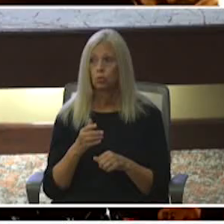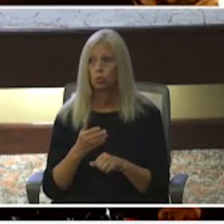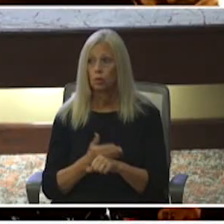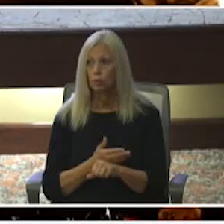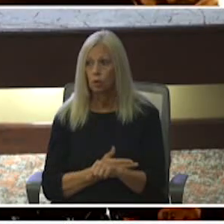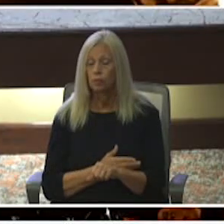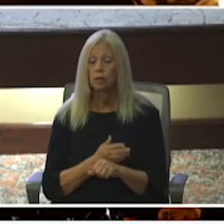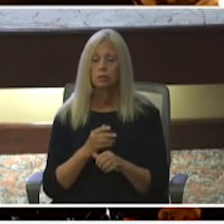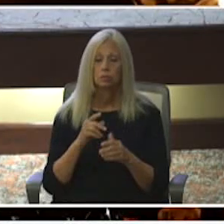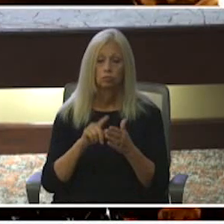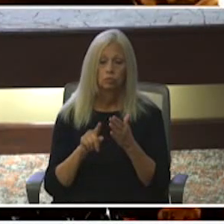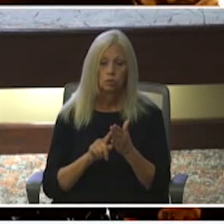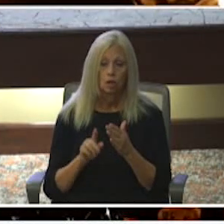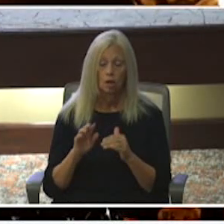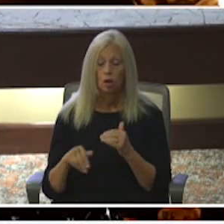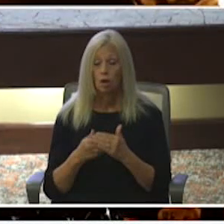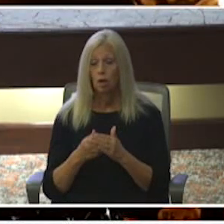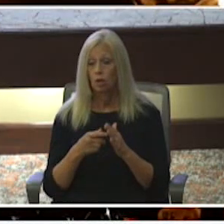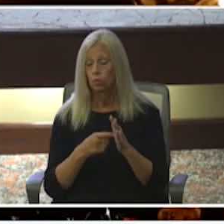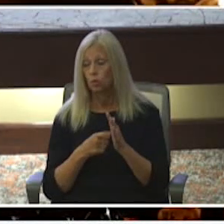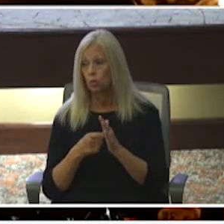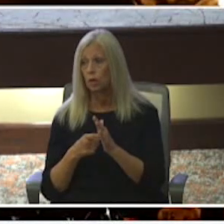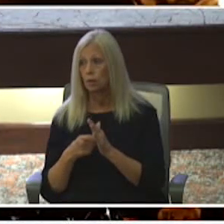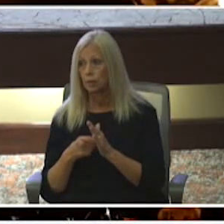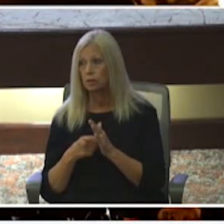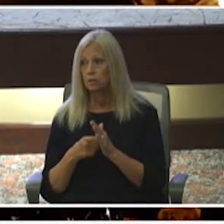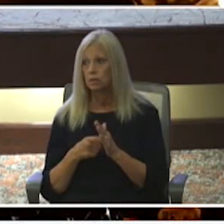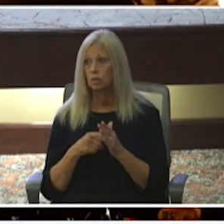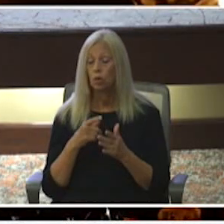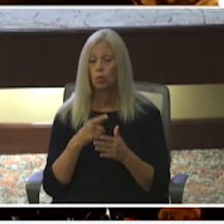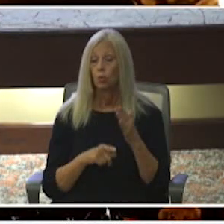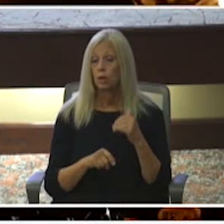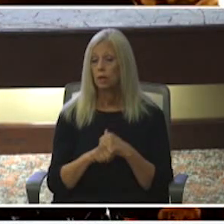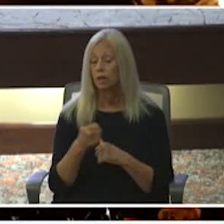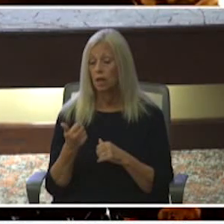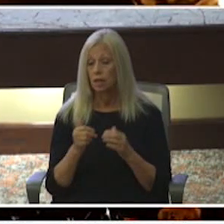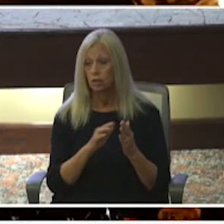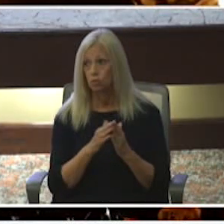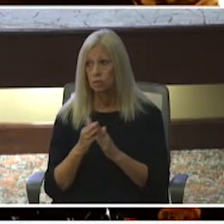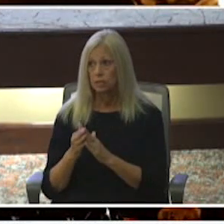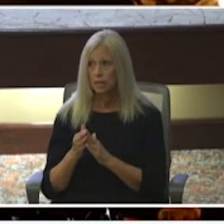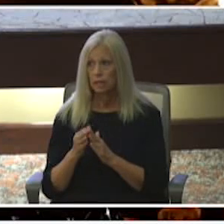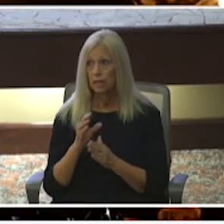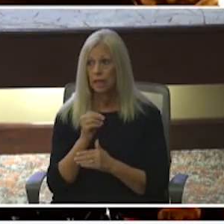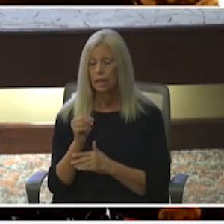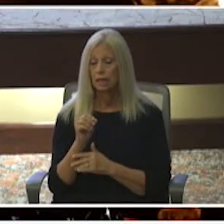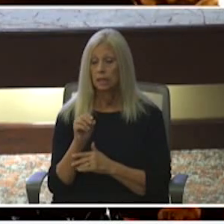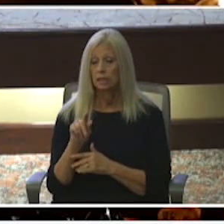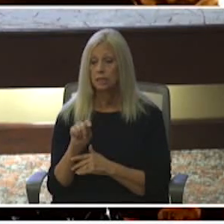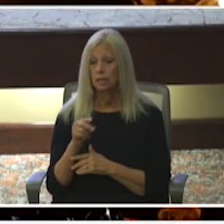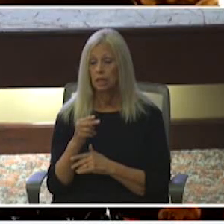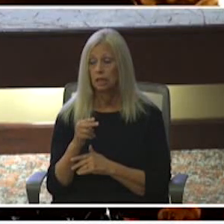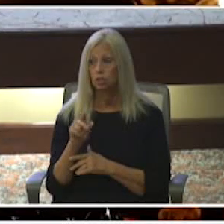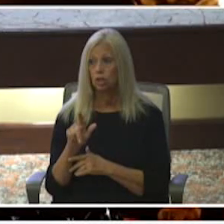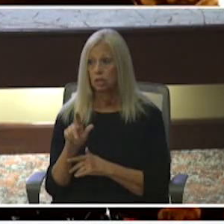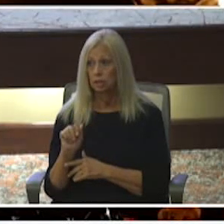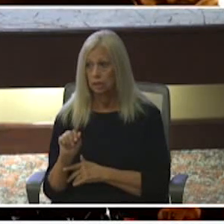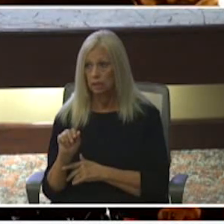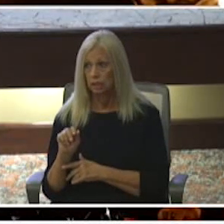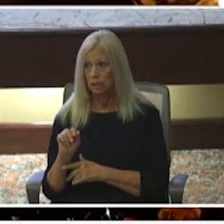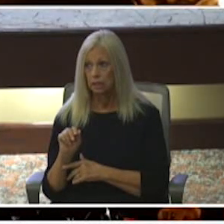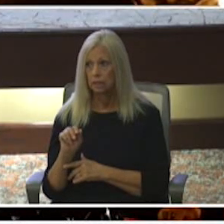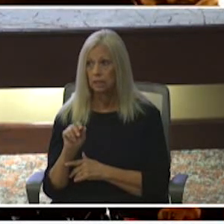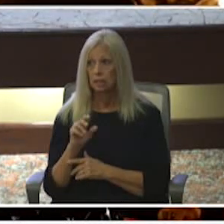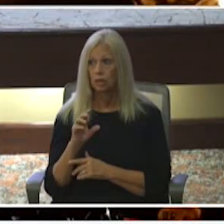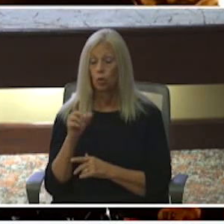all the requirements. This simply, what other cities and the THLN let us know, when we have